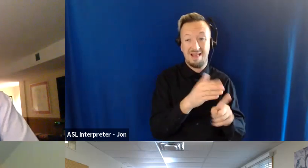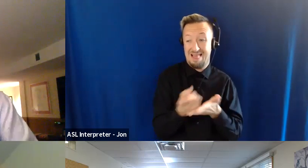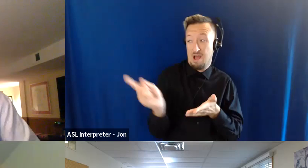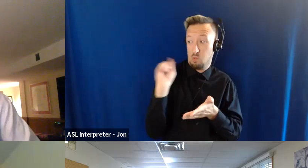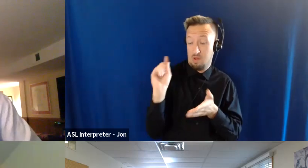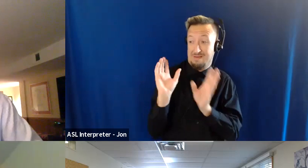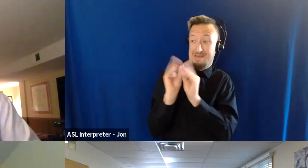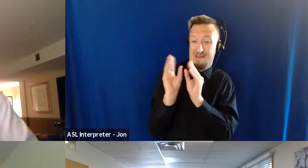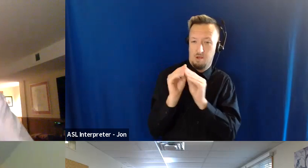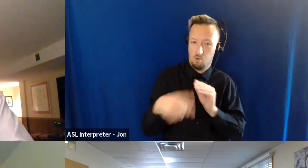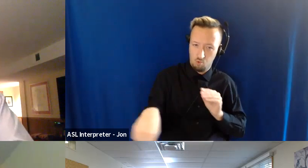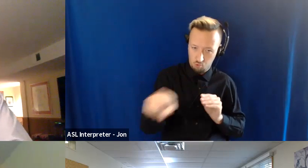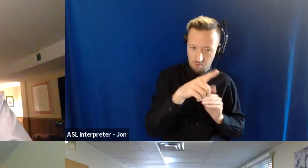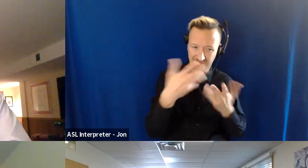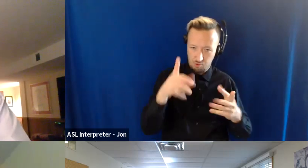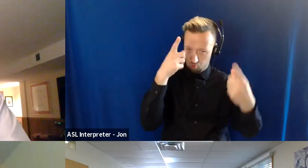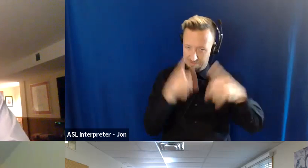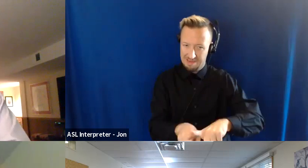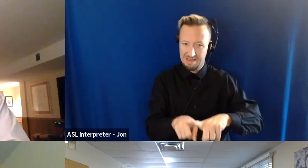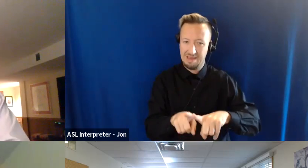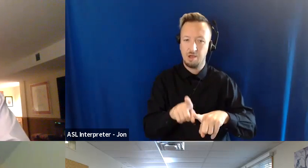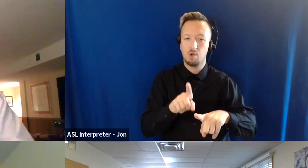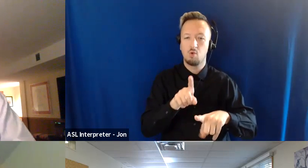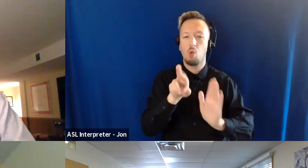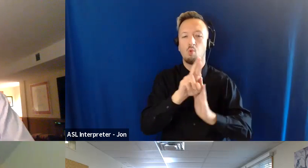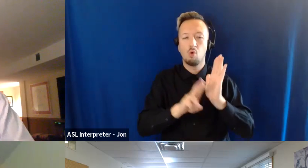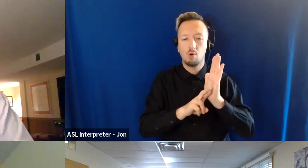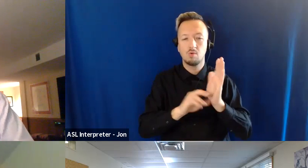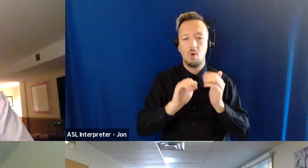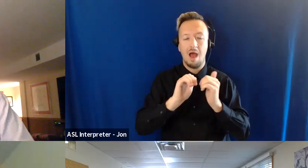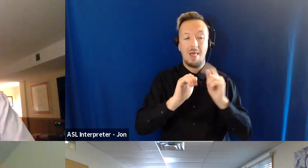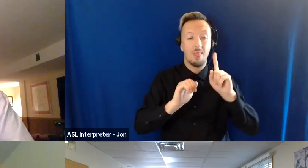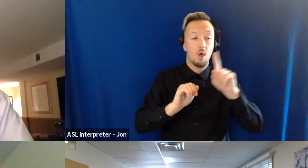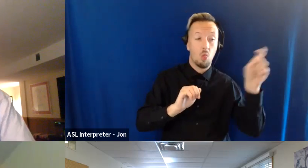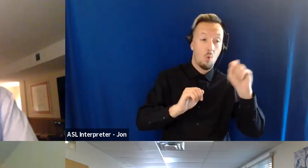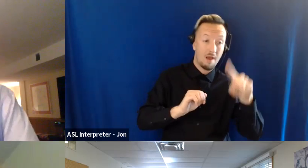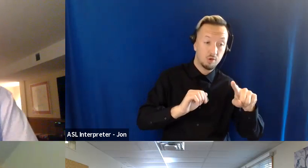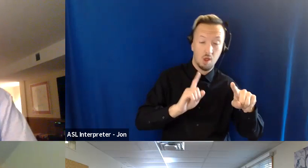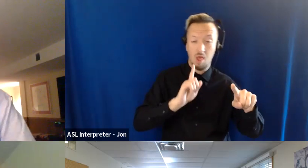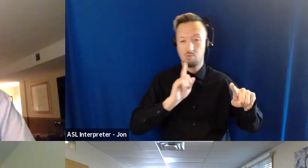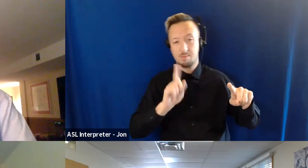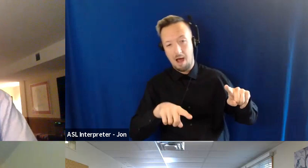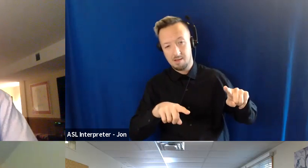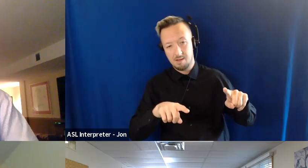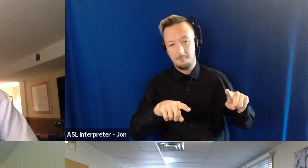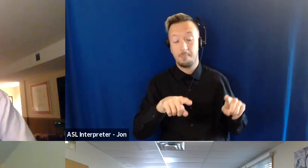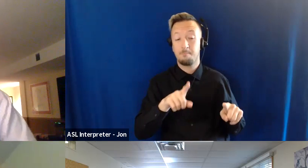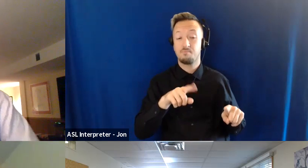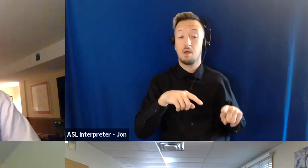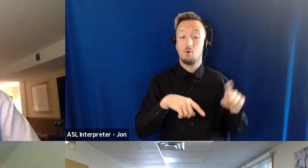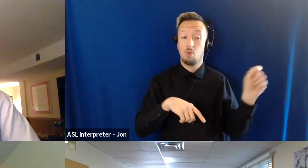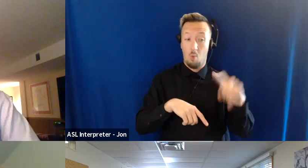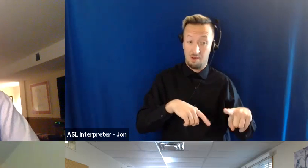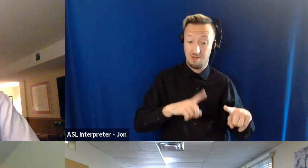all agreed to the rules and how to respond to each of these questions. You'll have 90